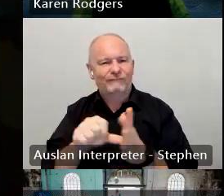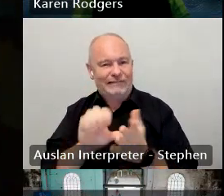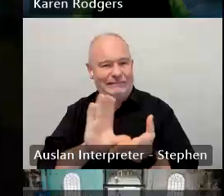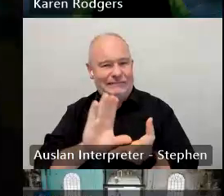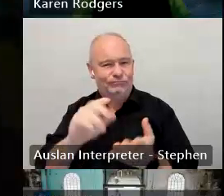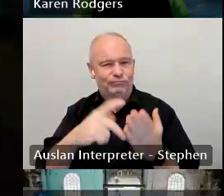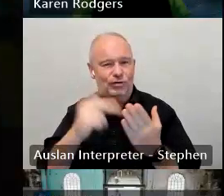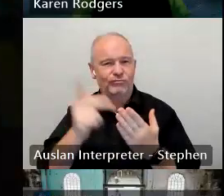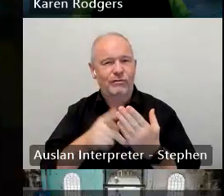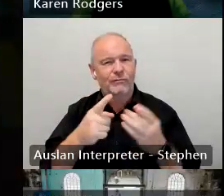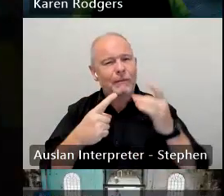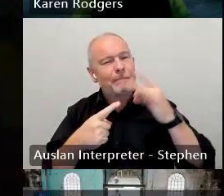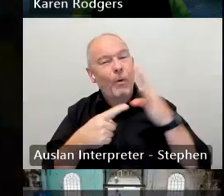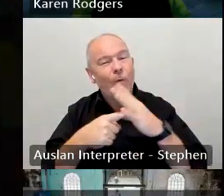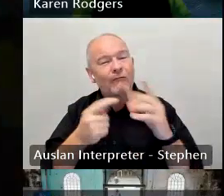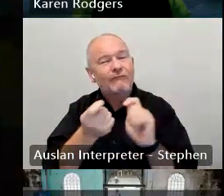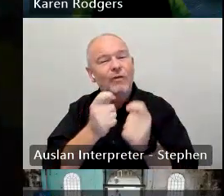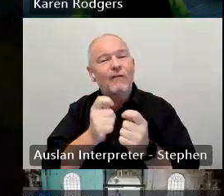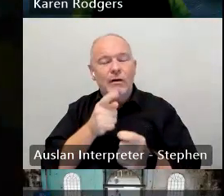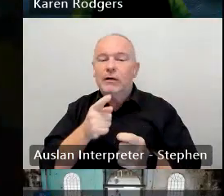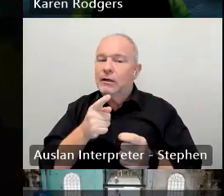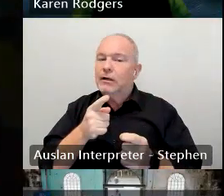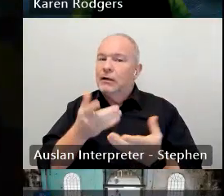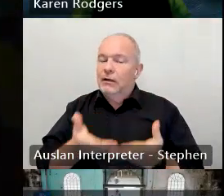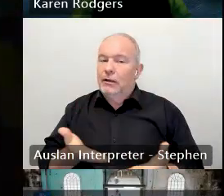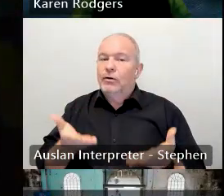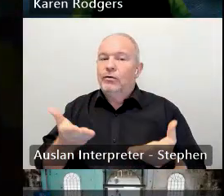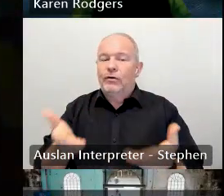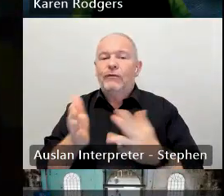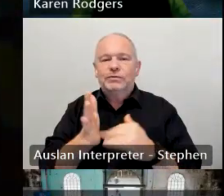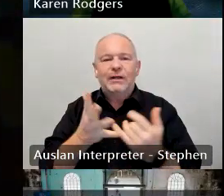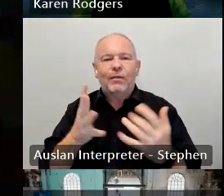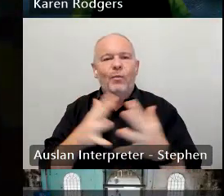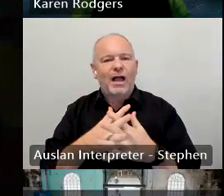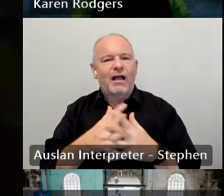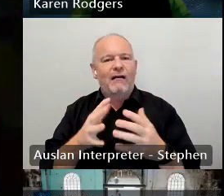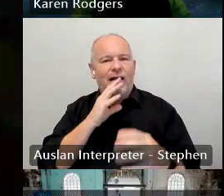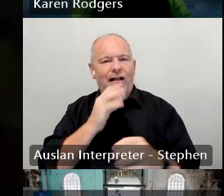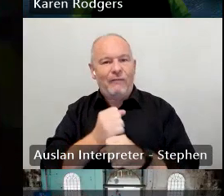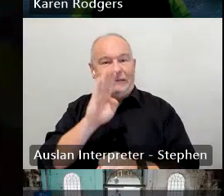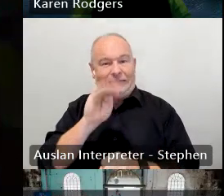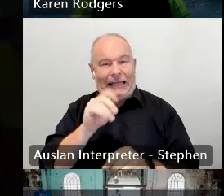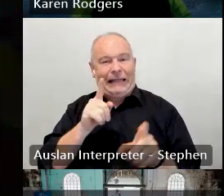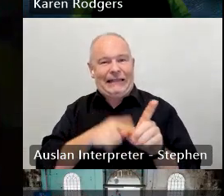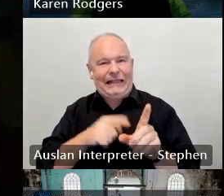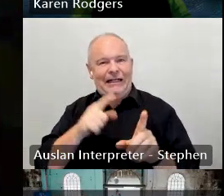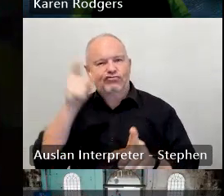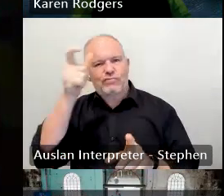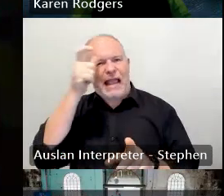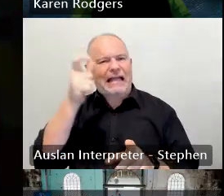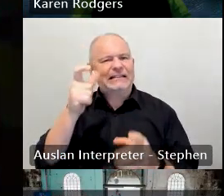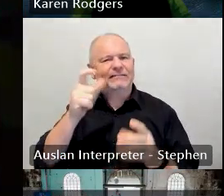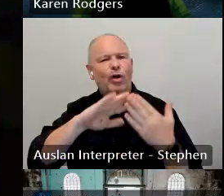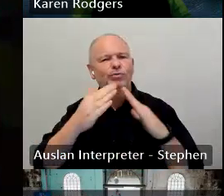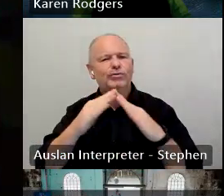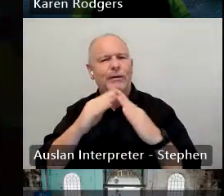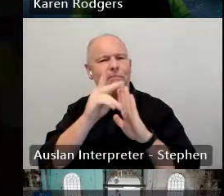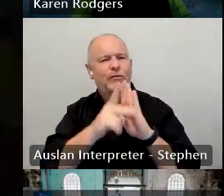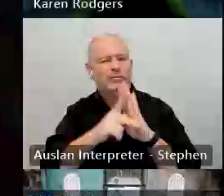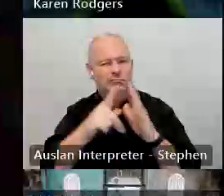These important reforms are a key deliverable in the New South Wales Government's 10-year Creative Communities policy, which we announced